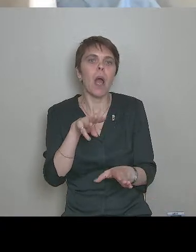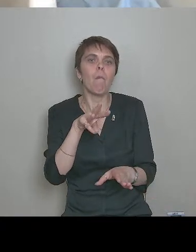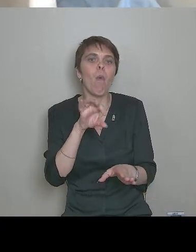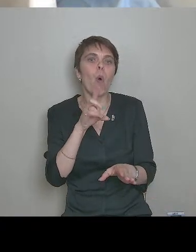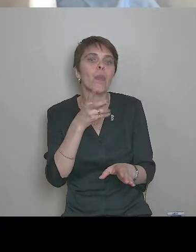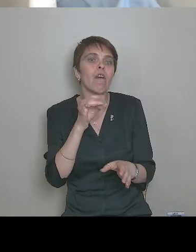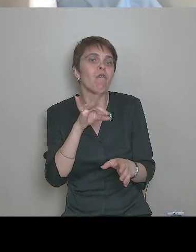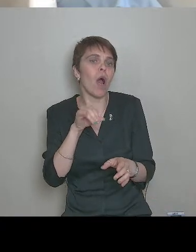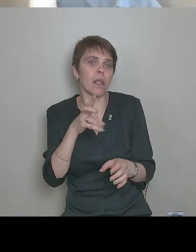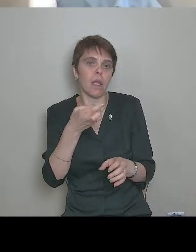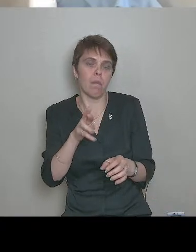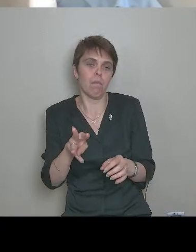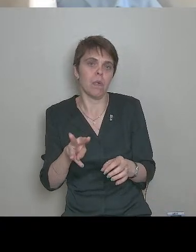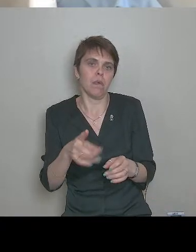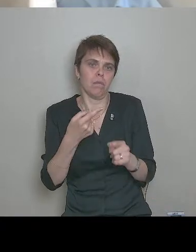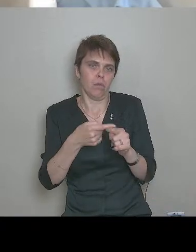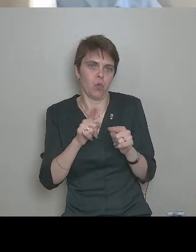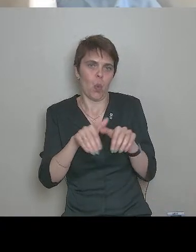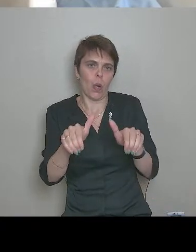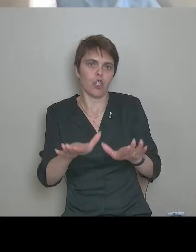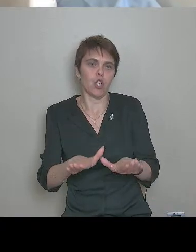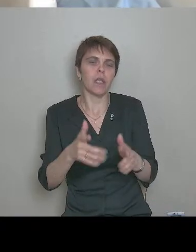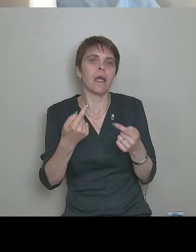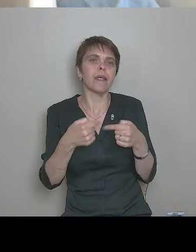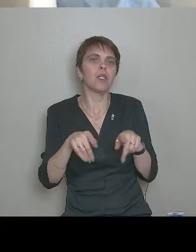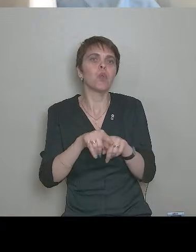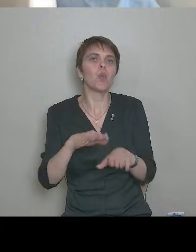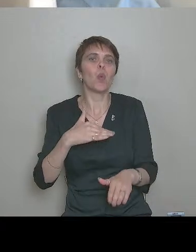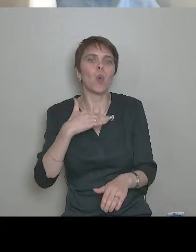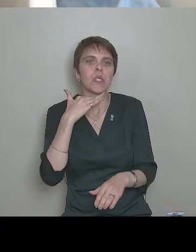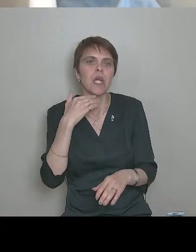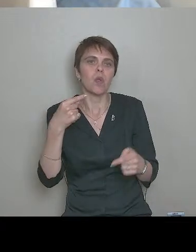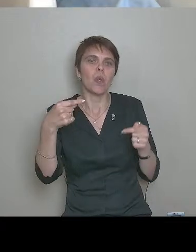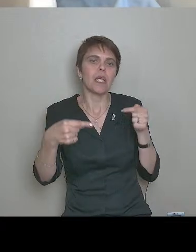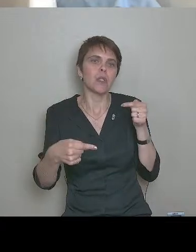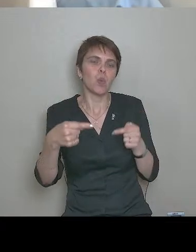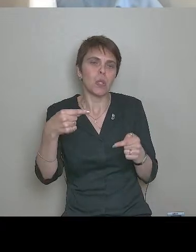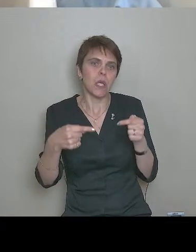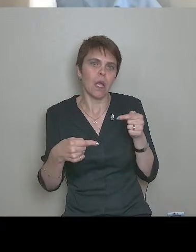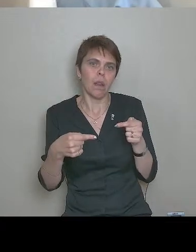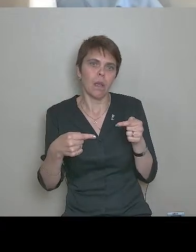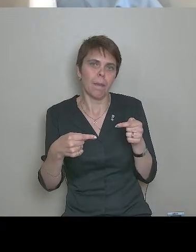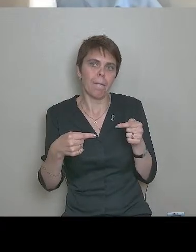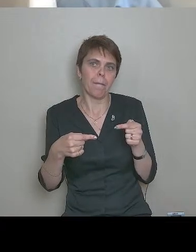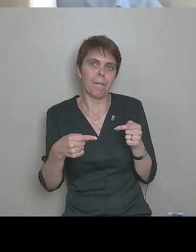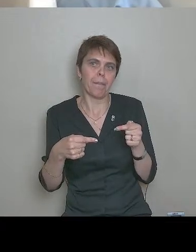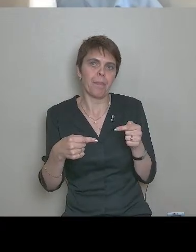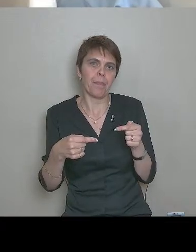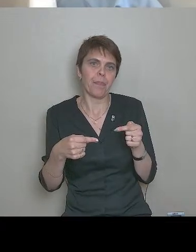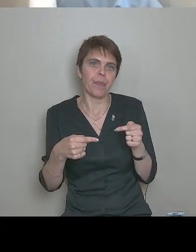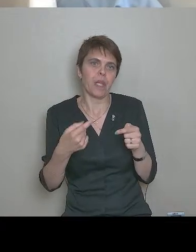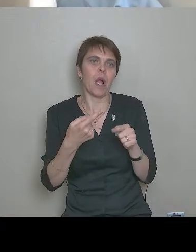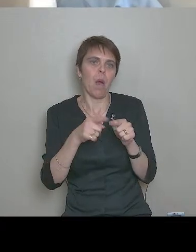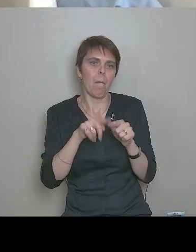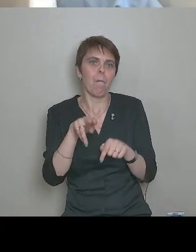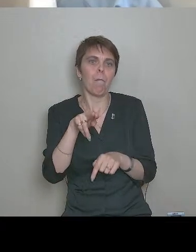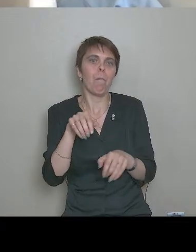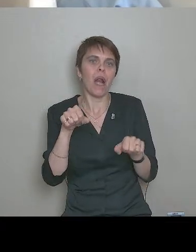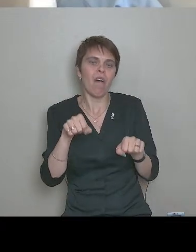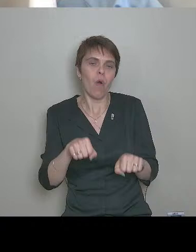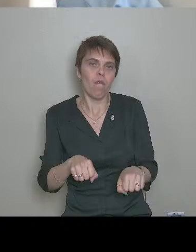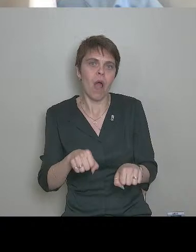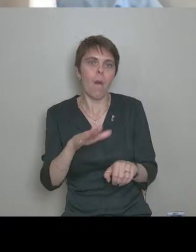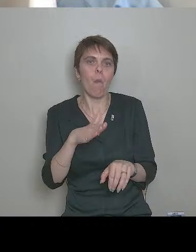this could not serve as the ground in this decision. So that's really kind